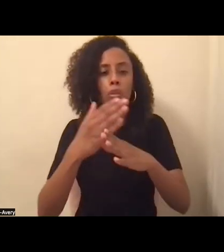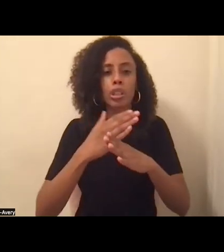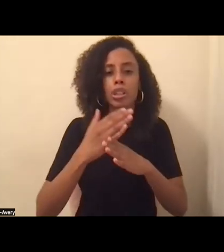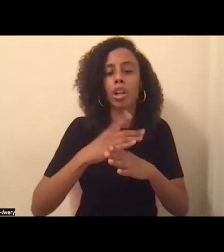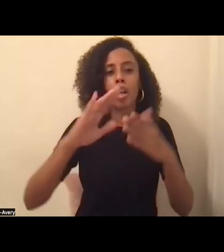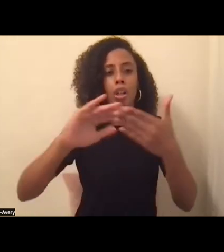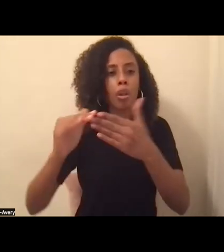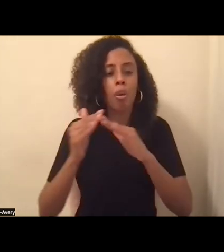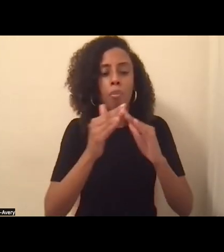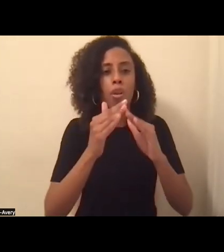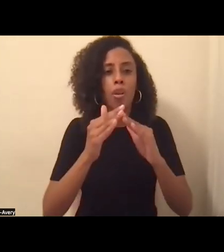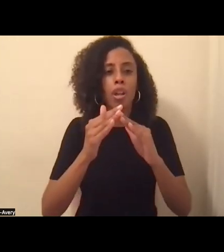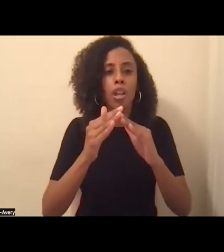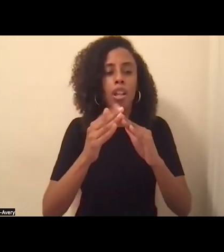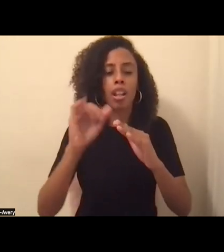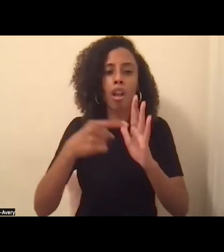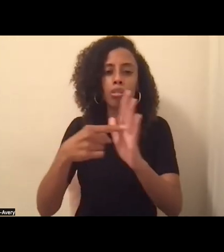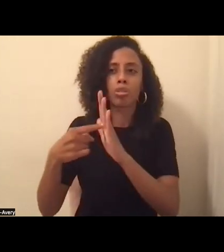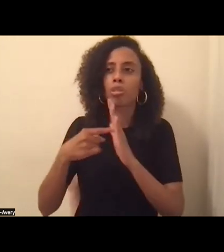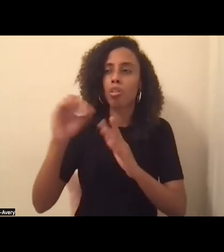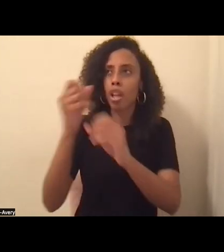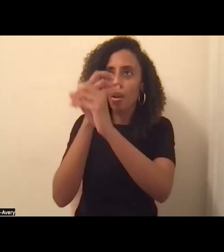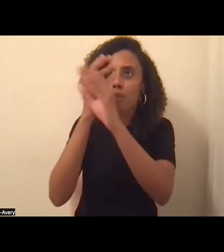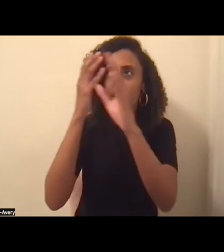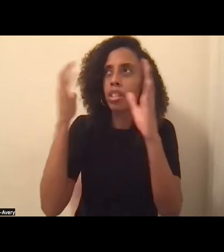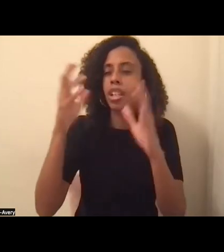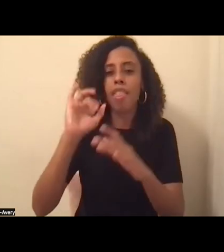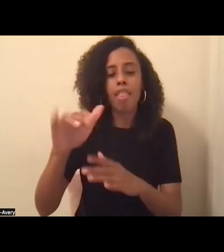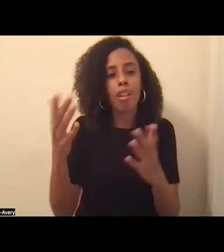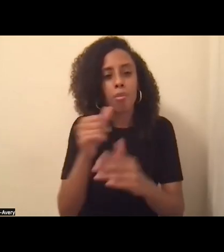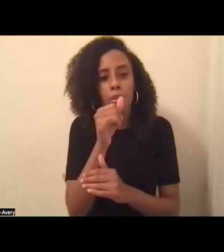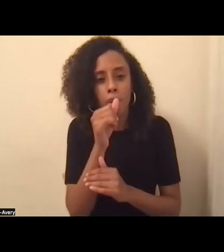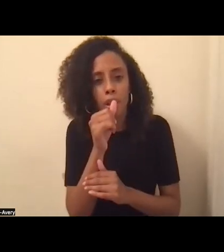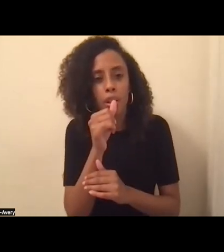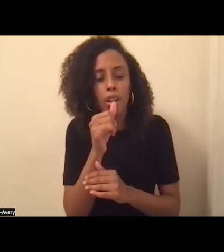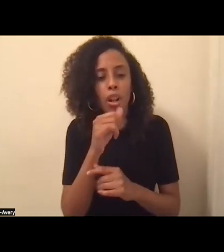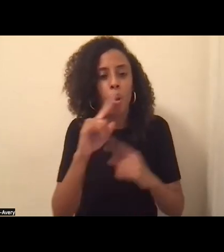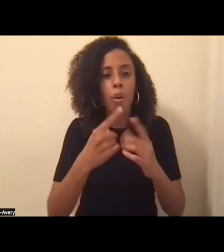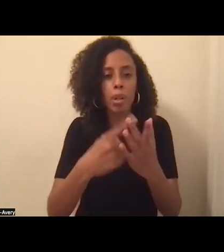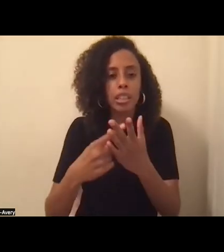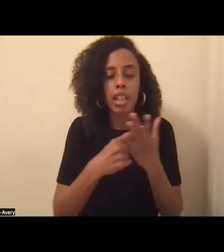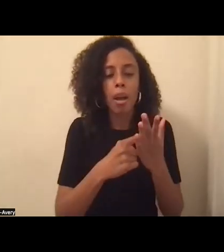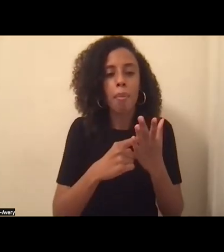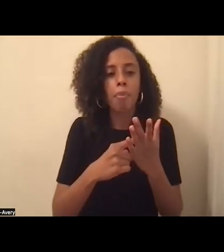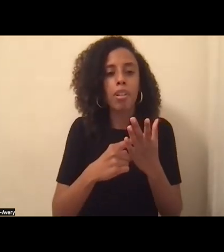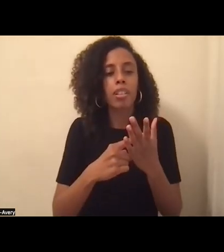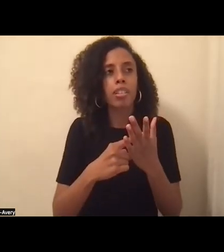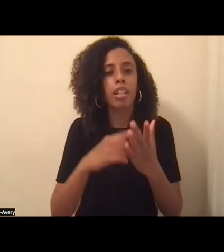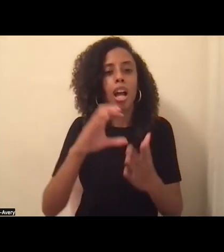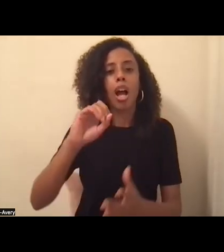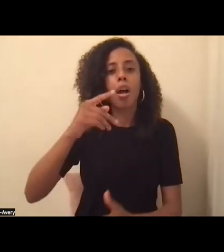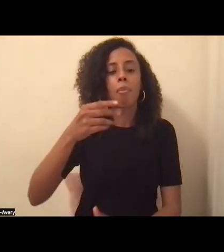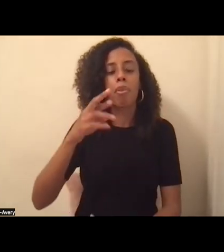vision. That's what's sacred, that when we talk about operationalizing love, when we talk about love as